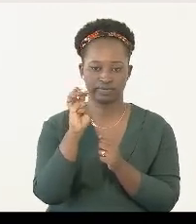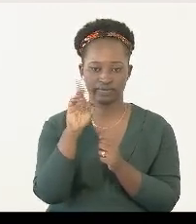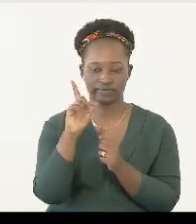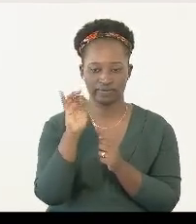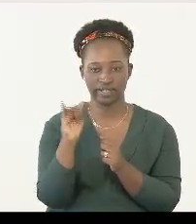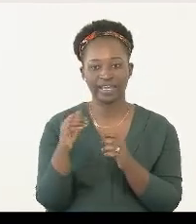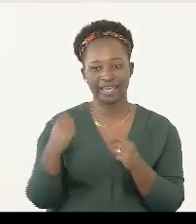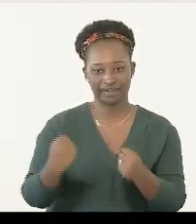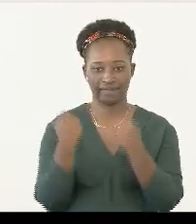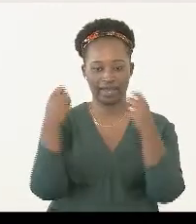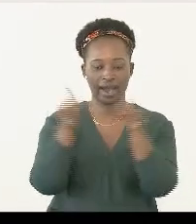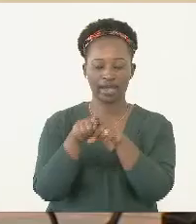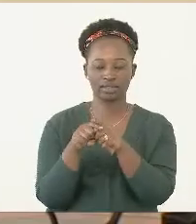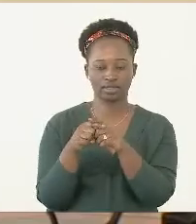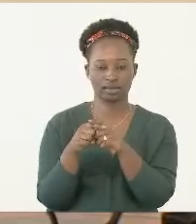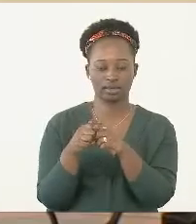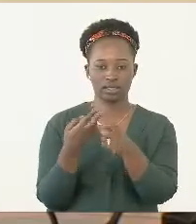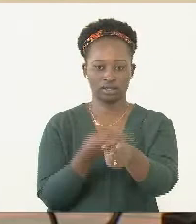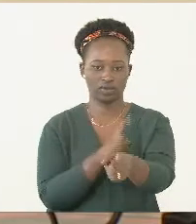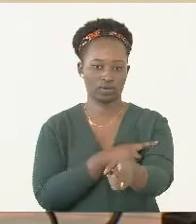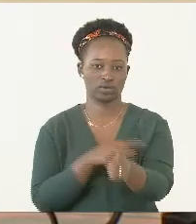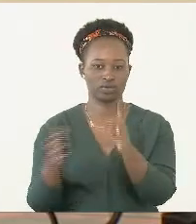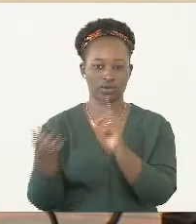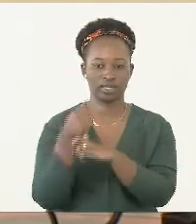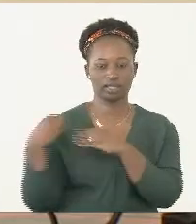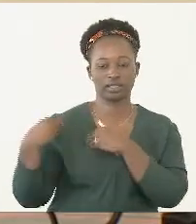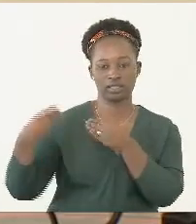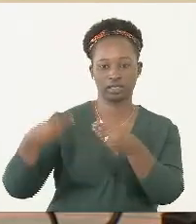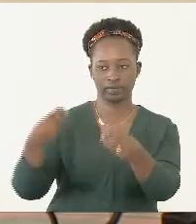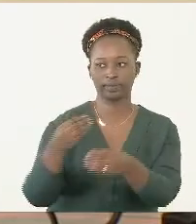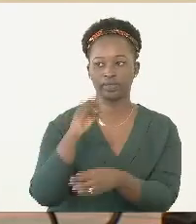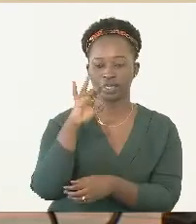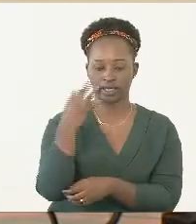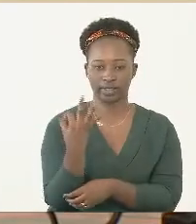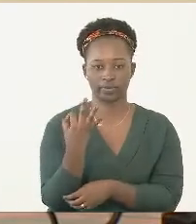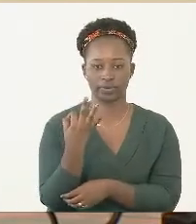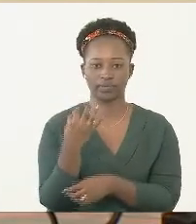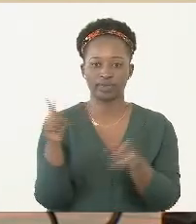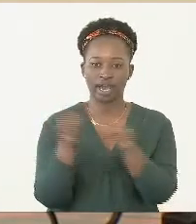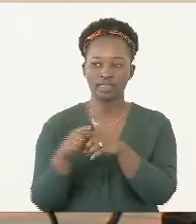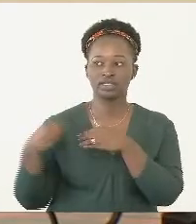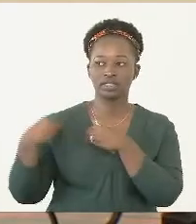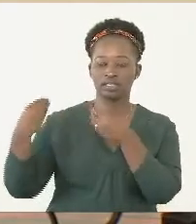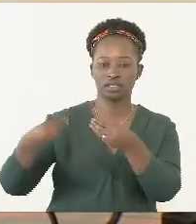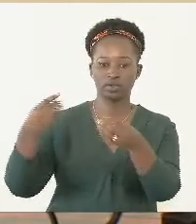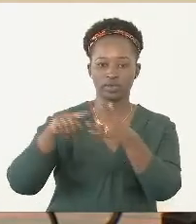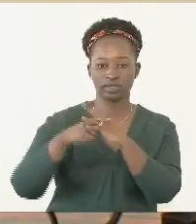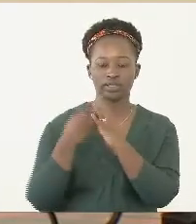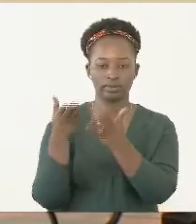as a resource to get the chains. 3, that as generations pass